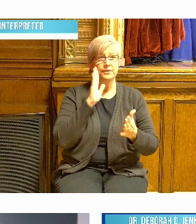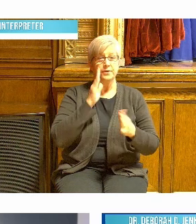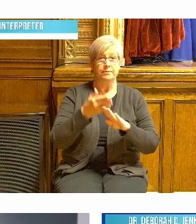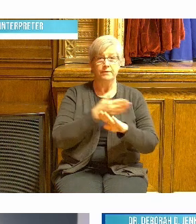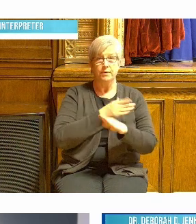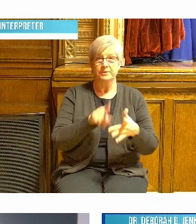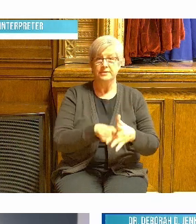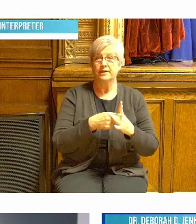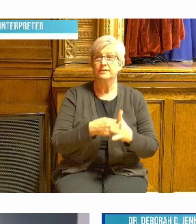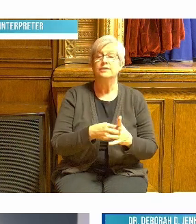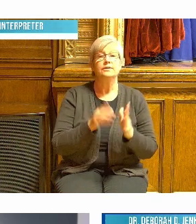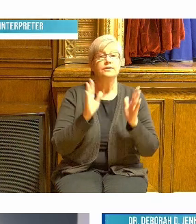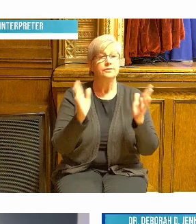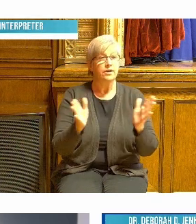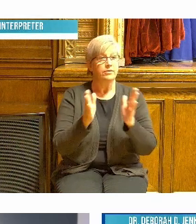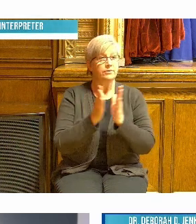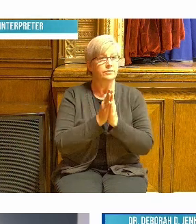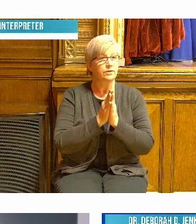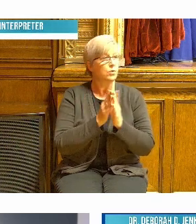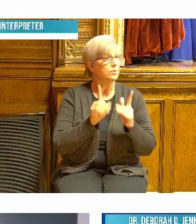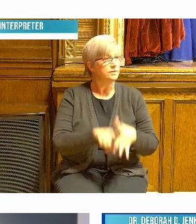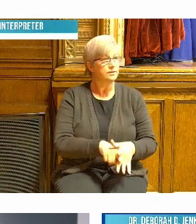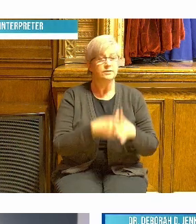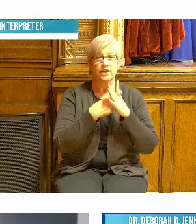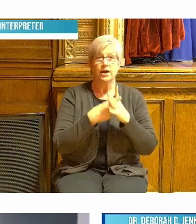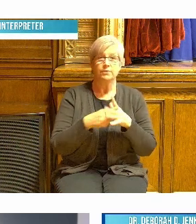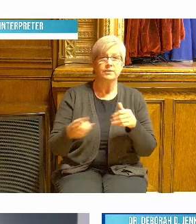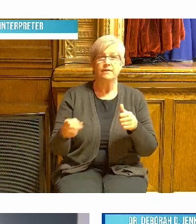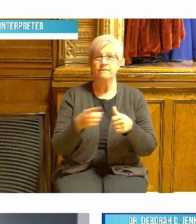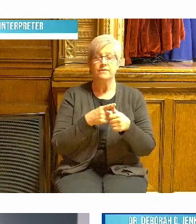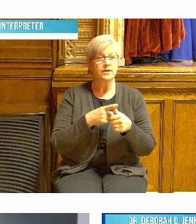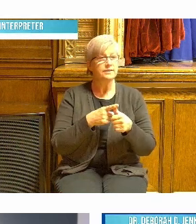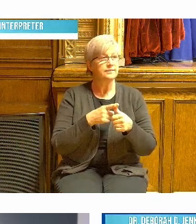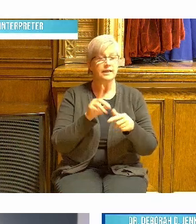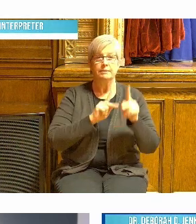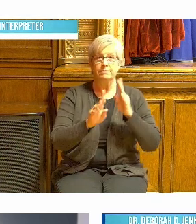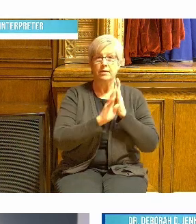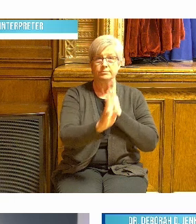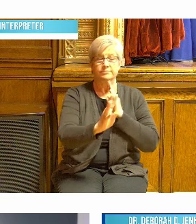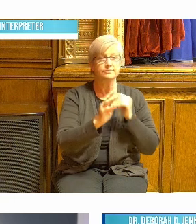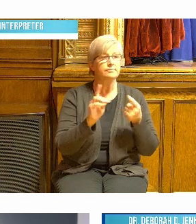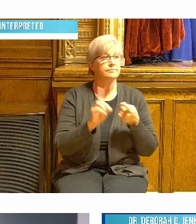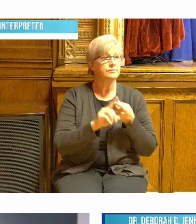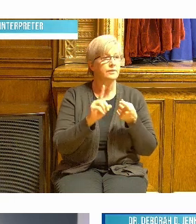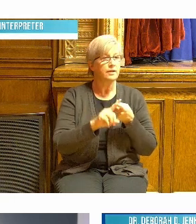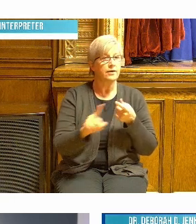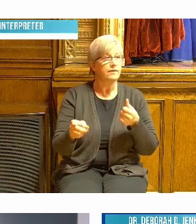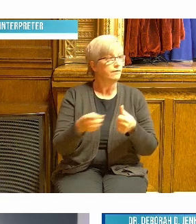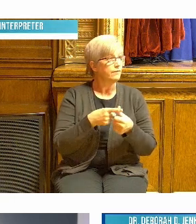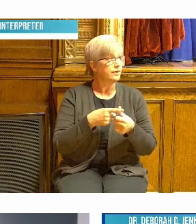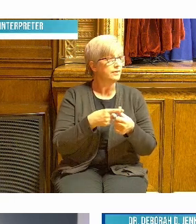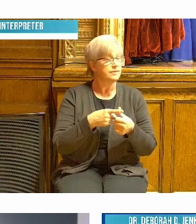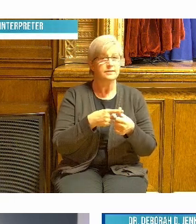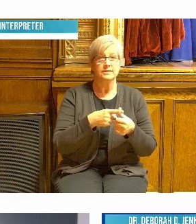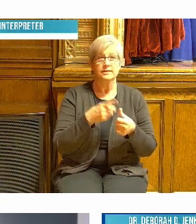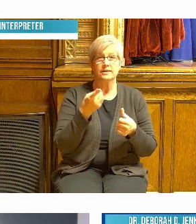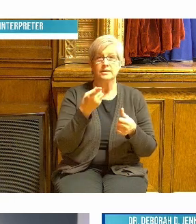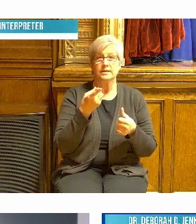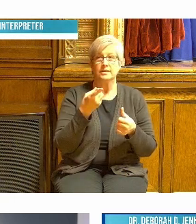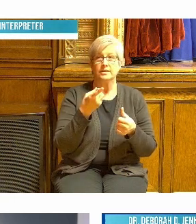that. So with that, we're going to prepare for our first individual to speak, and that is Dr.